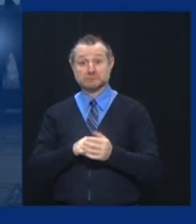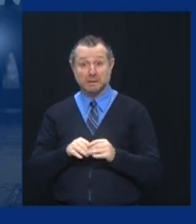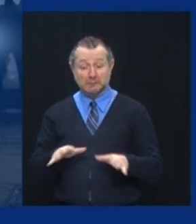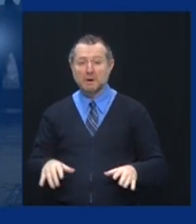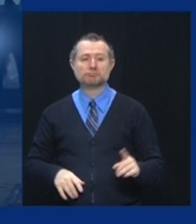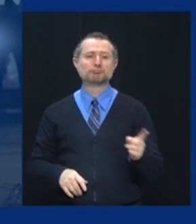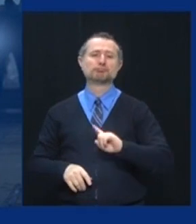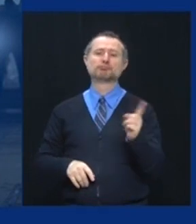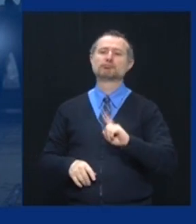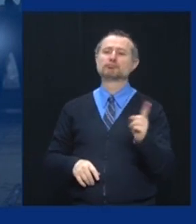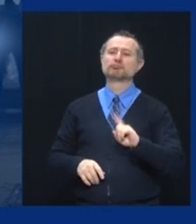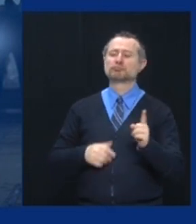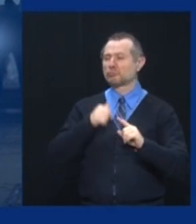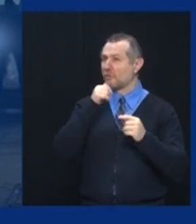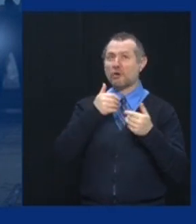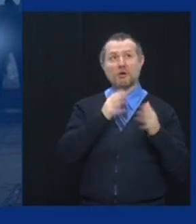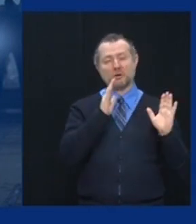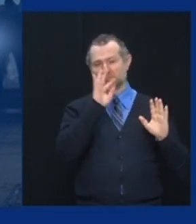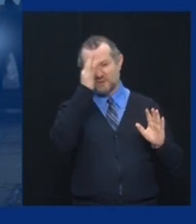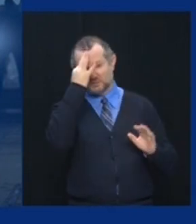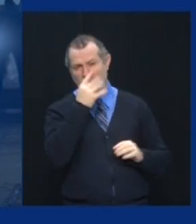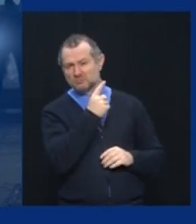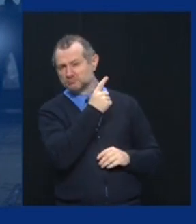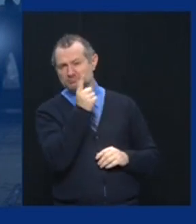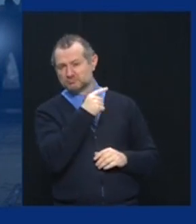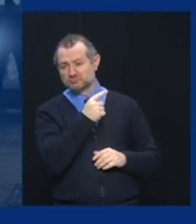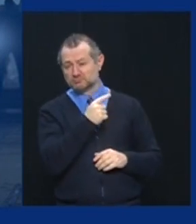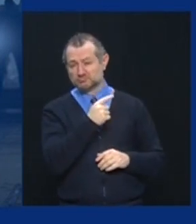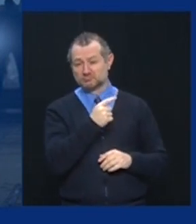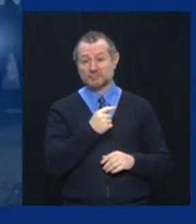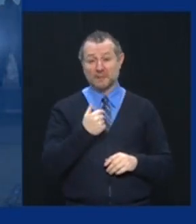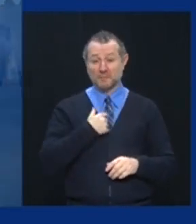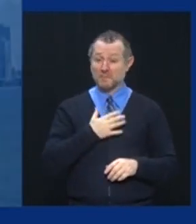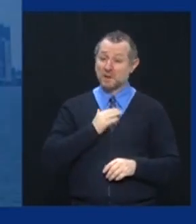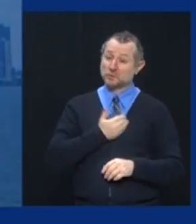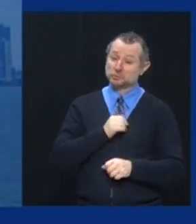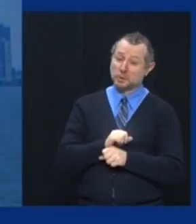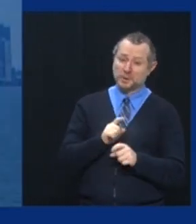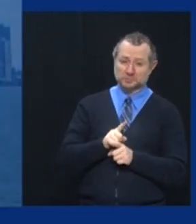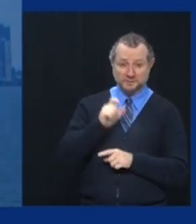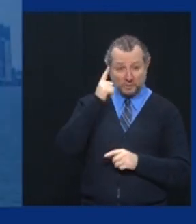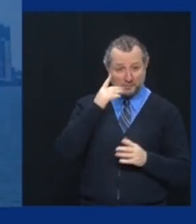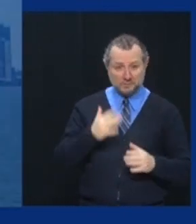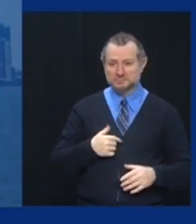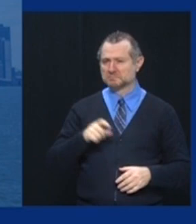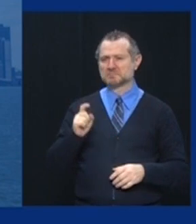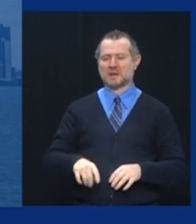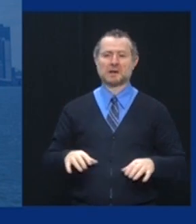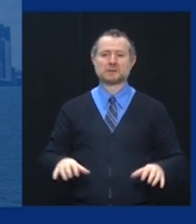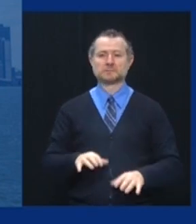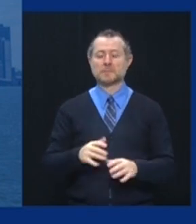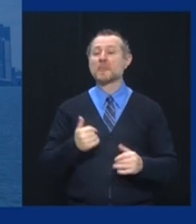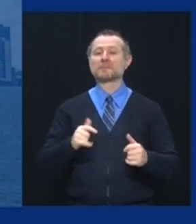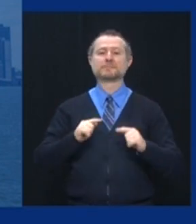job as governor of the state of New York. Let's take some questions.